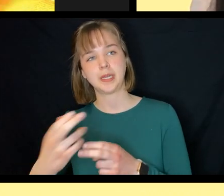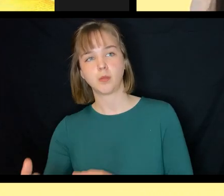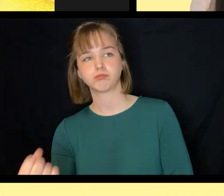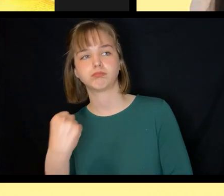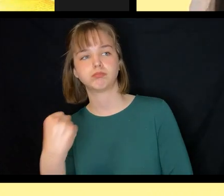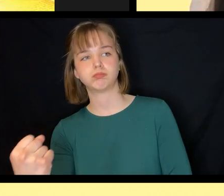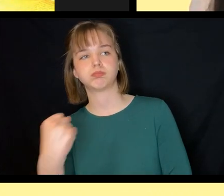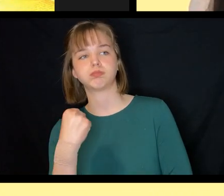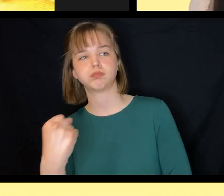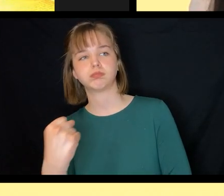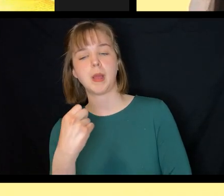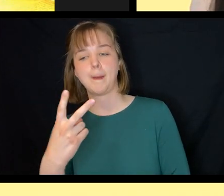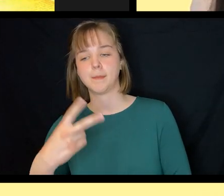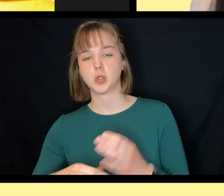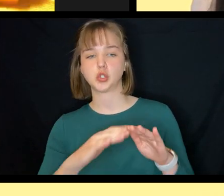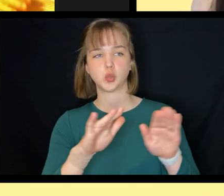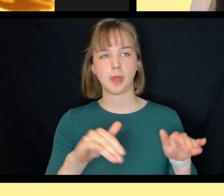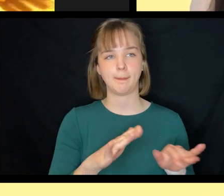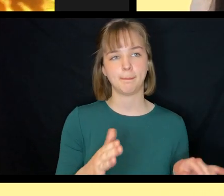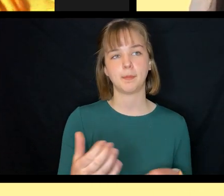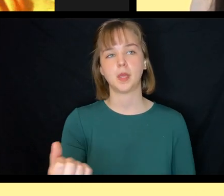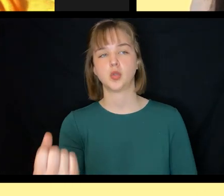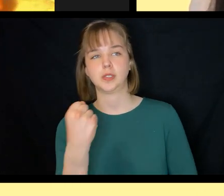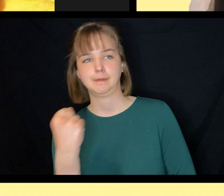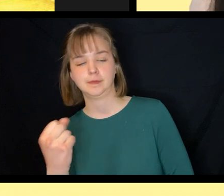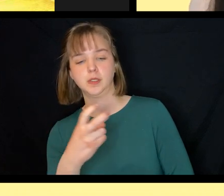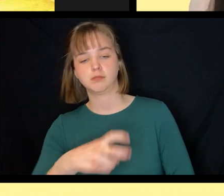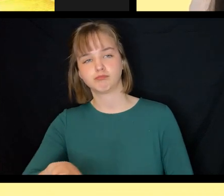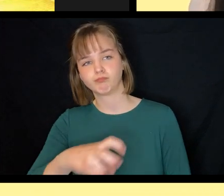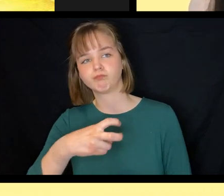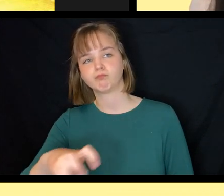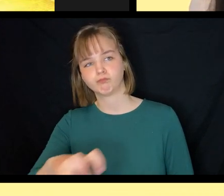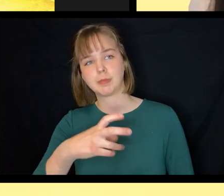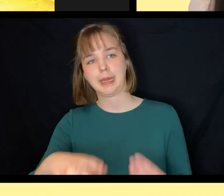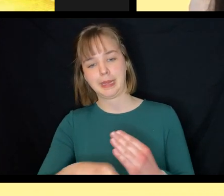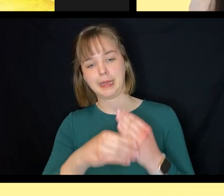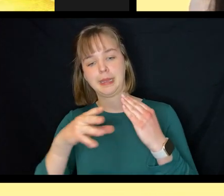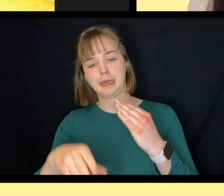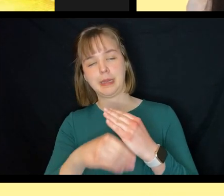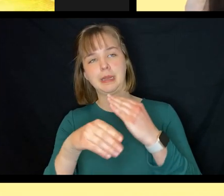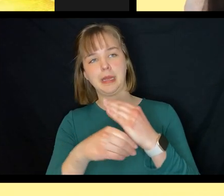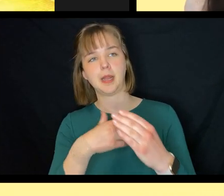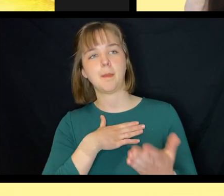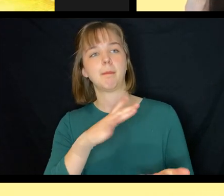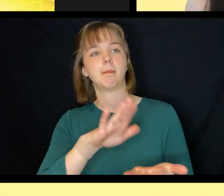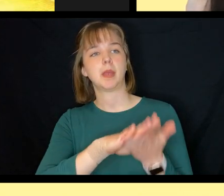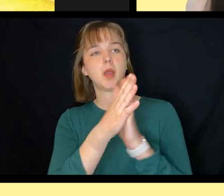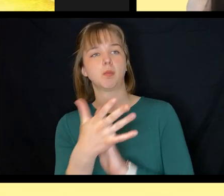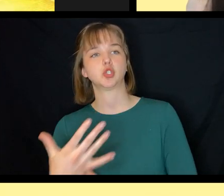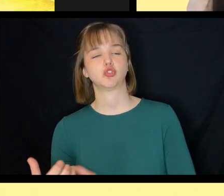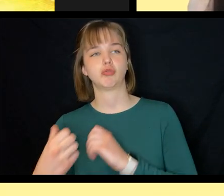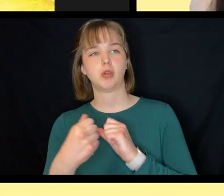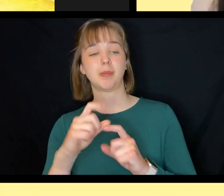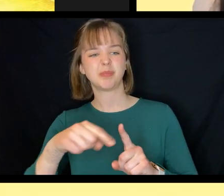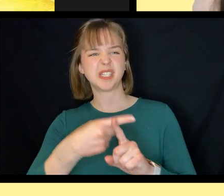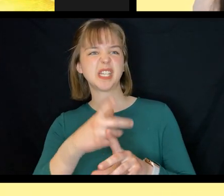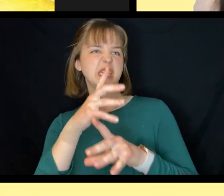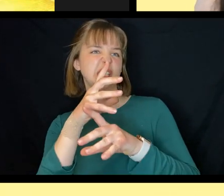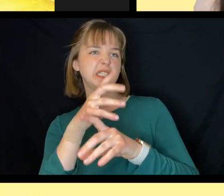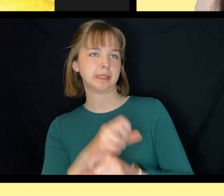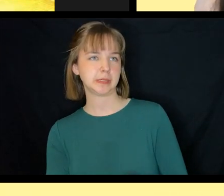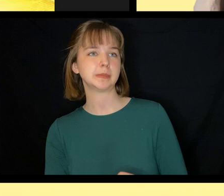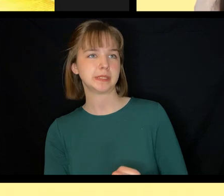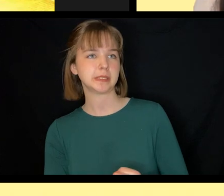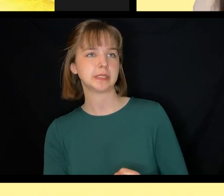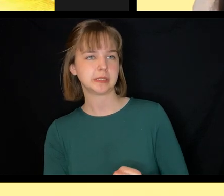that combination and like that kind of that effort and like repeat performance, and also having to wake up so